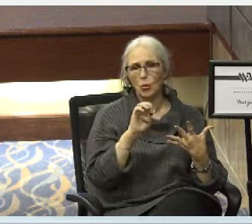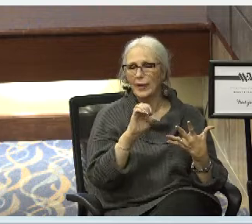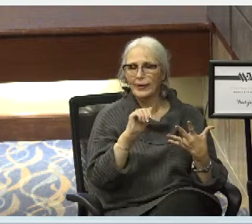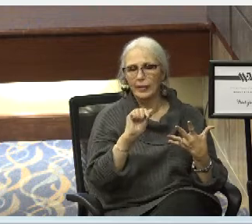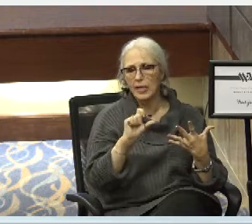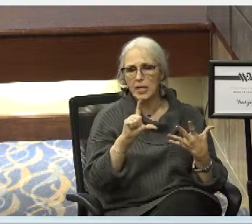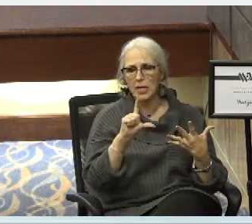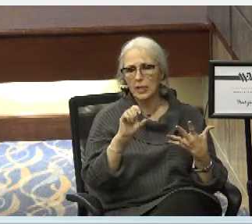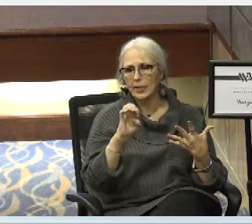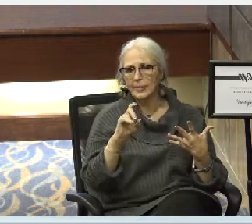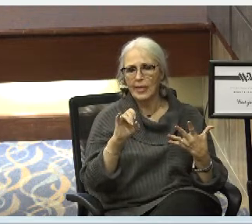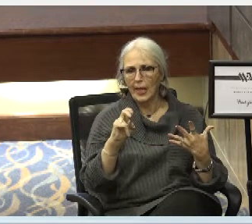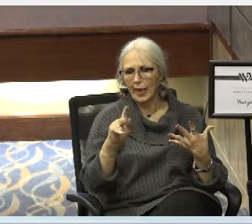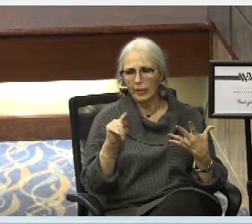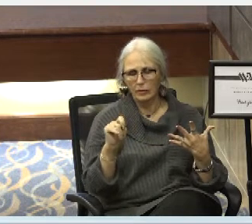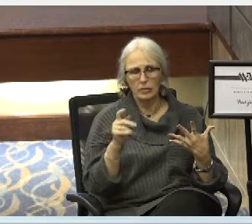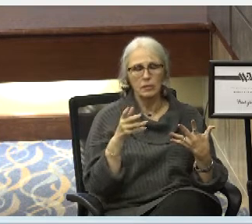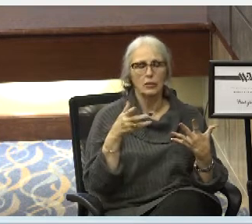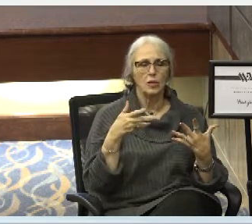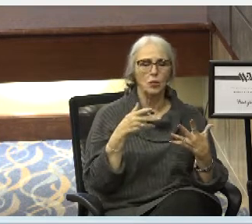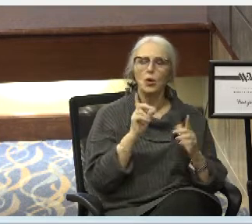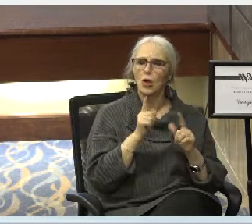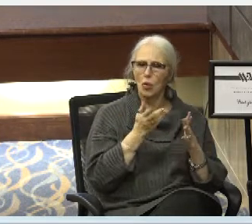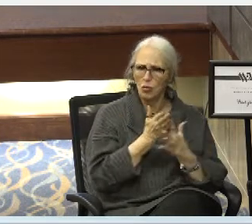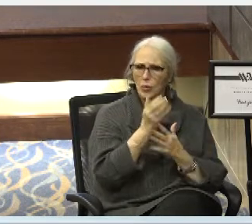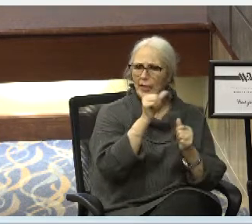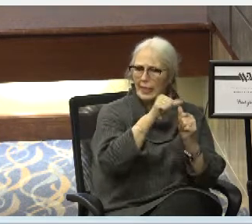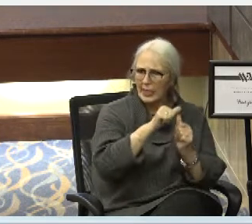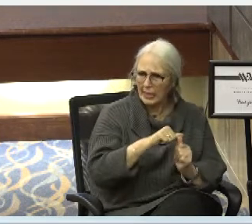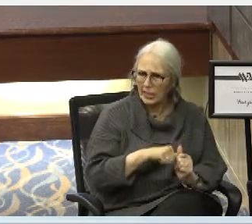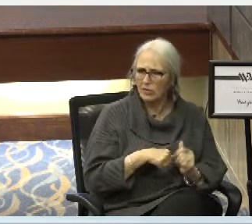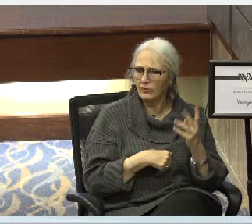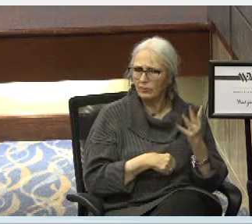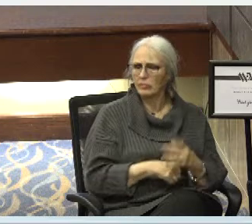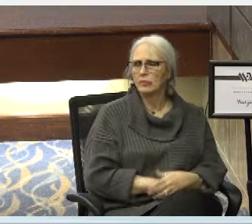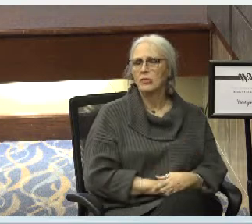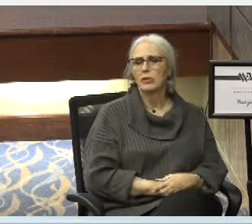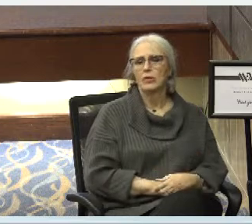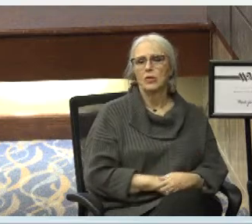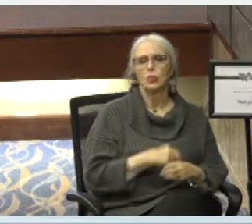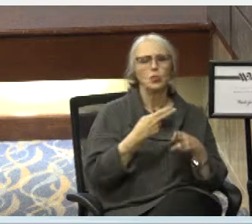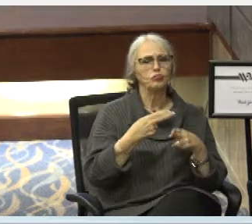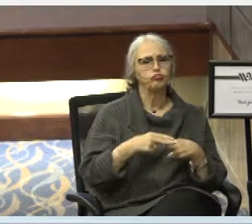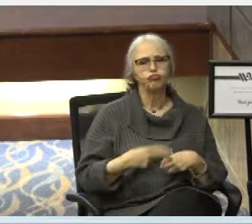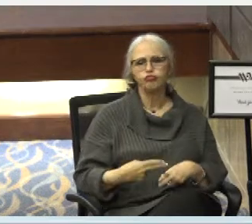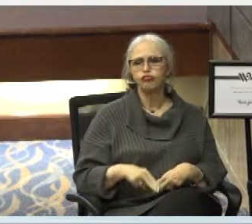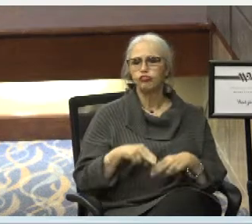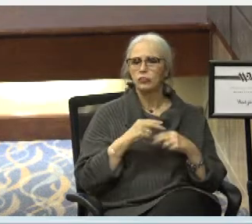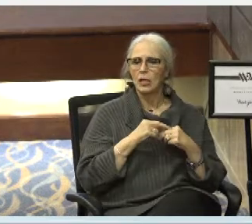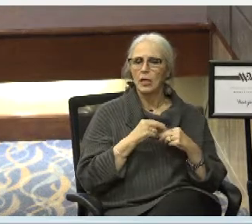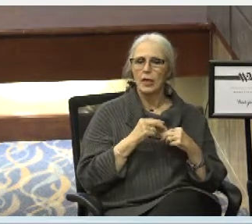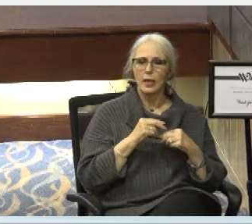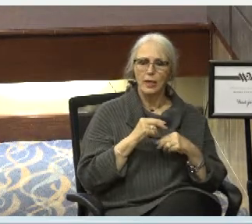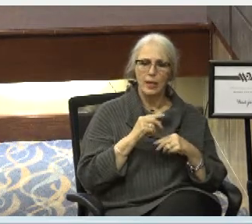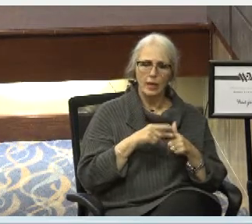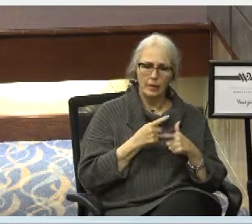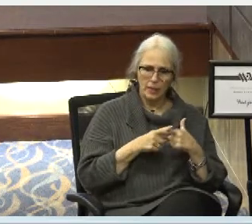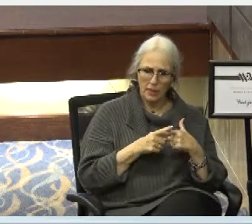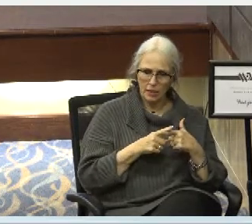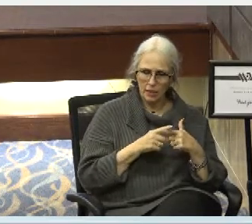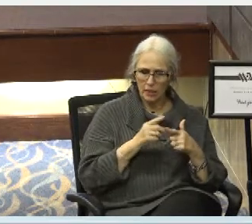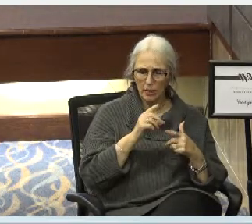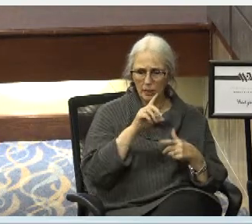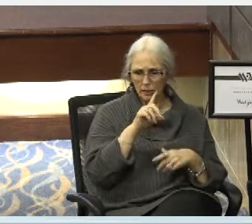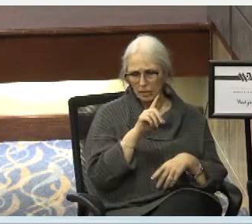sale, and the TIF Agreement. So we'll go through each one of those briefly here. Again, the MDA is that umbrella document,